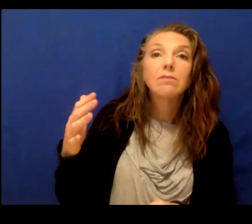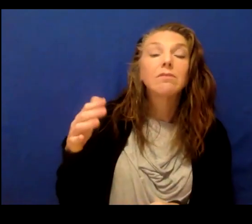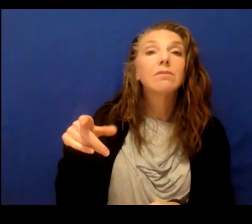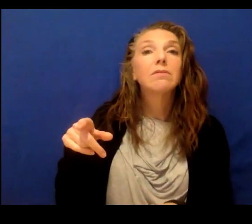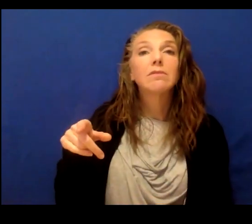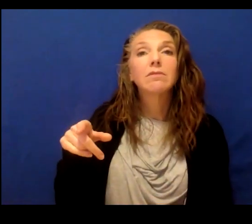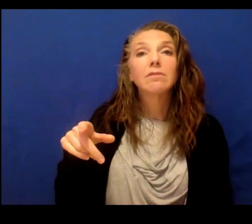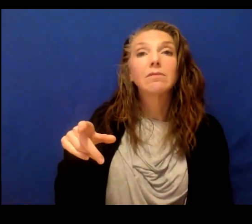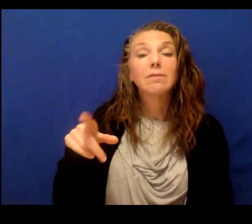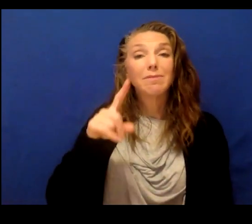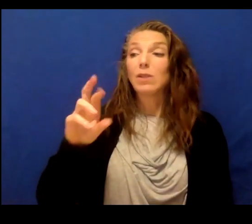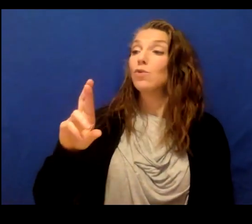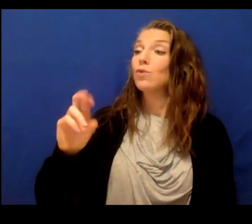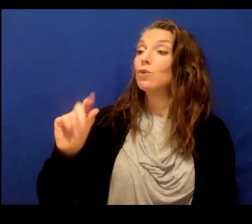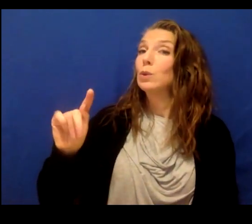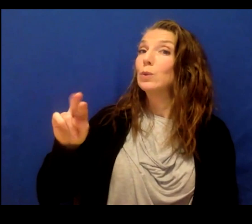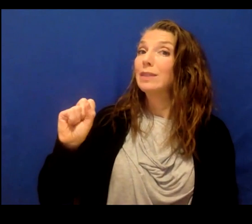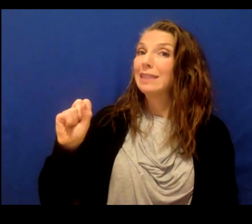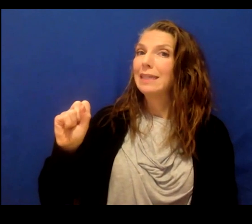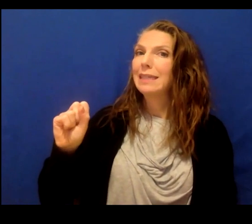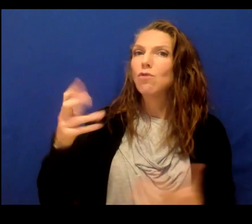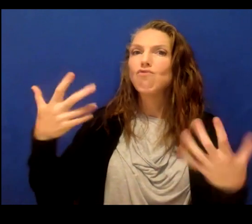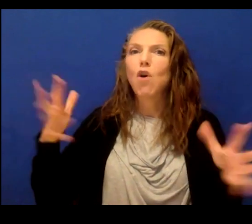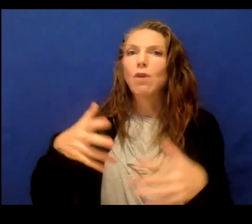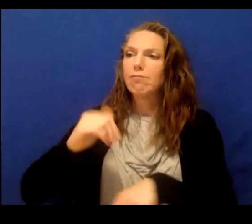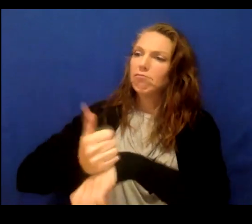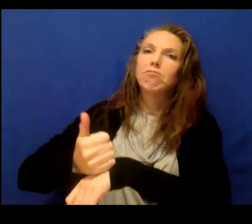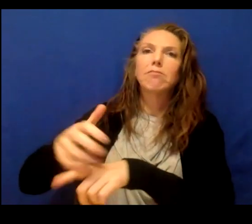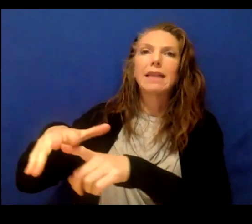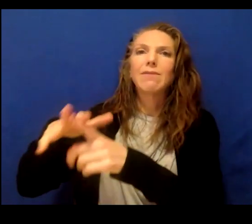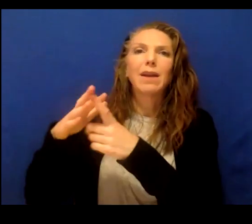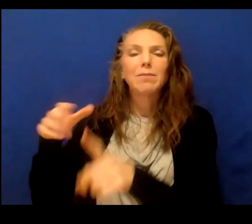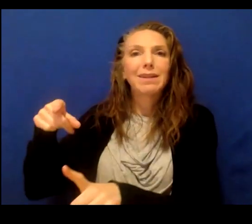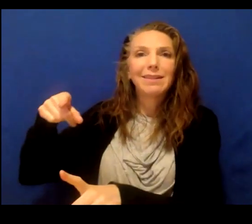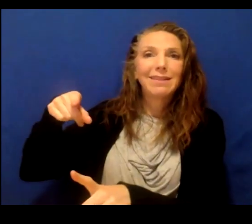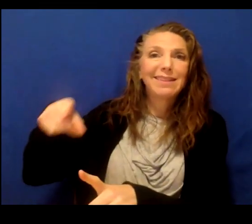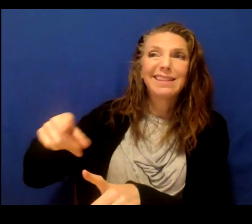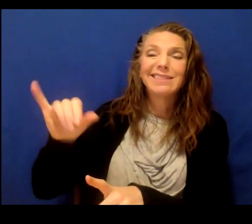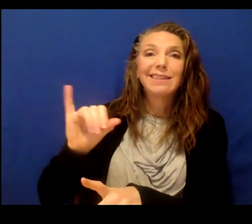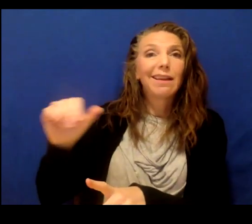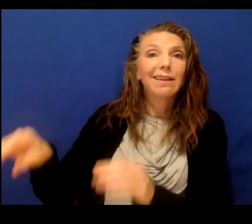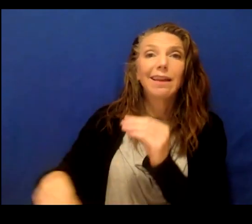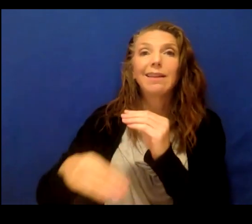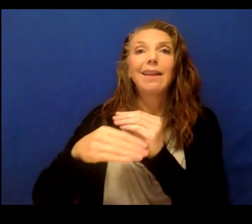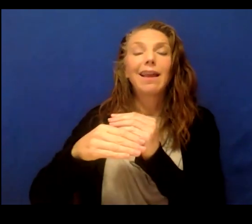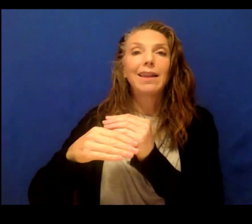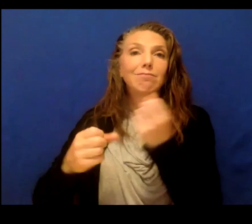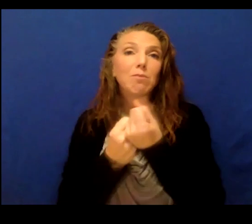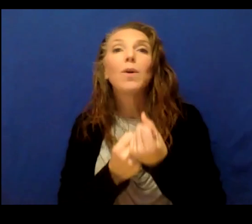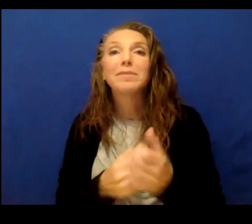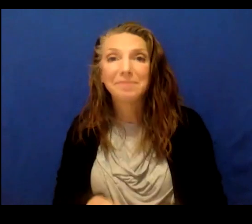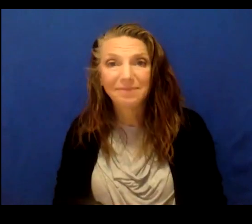the routines as part of the environment are acting as kind of another grown-up or teacher